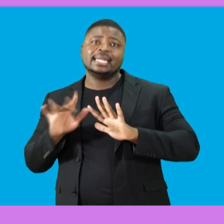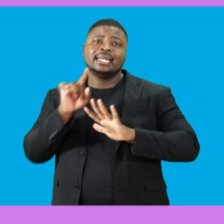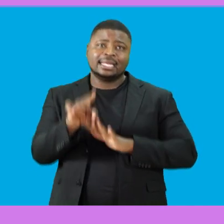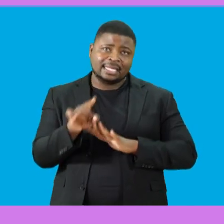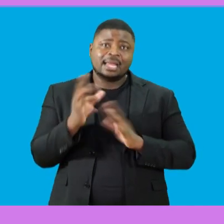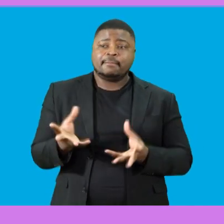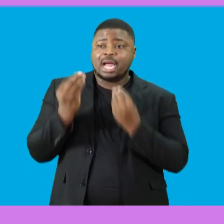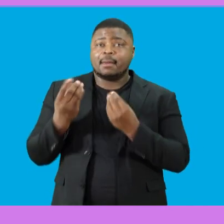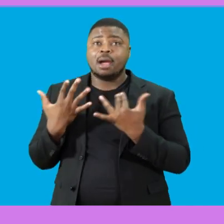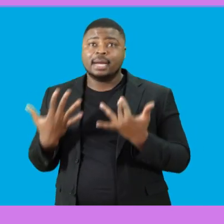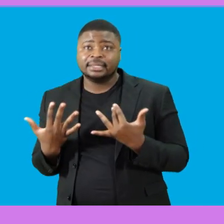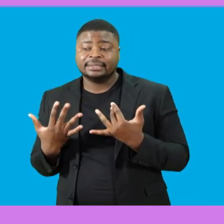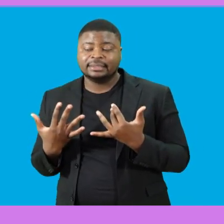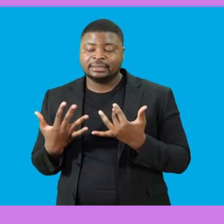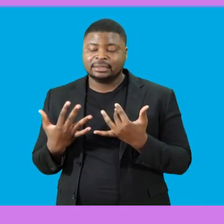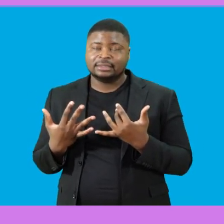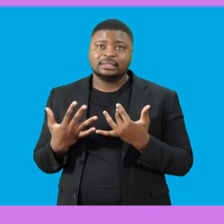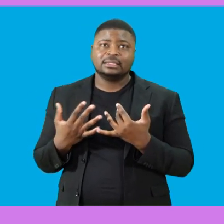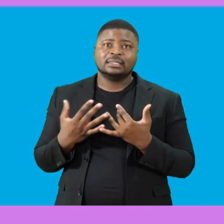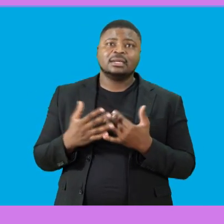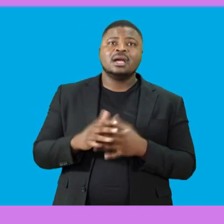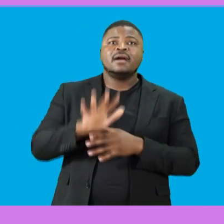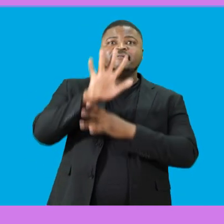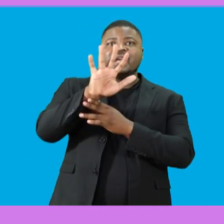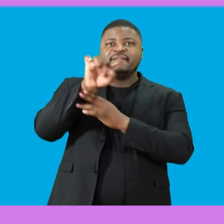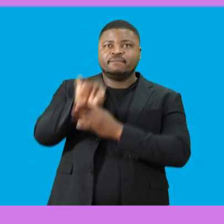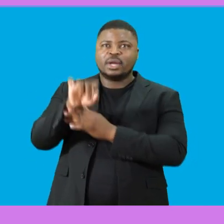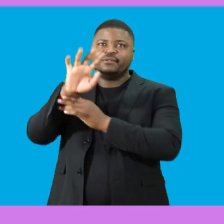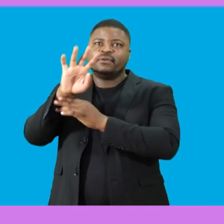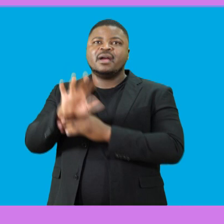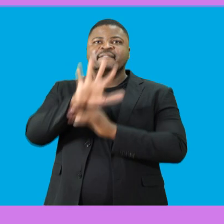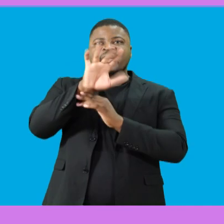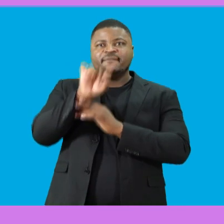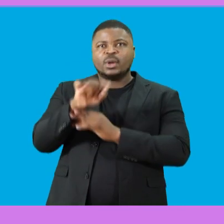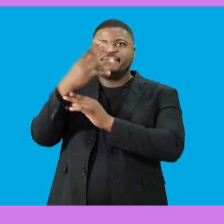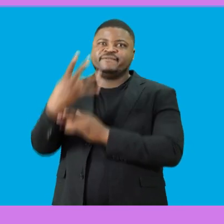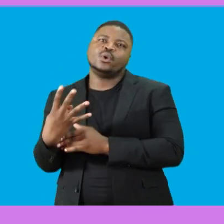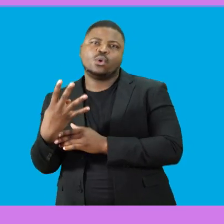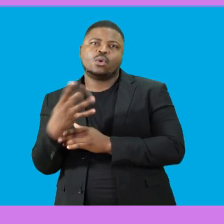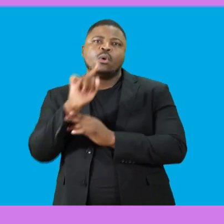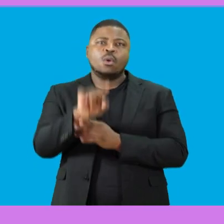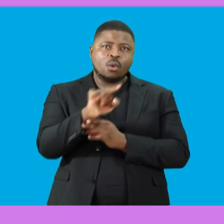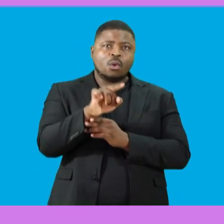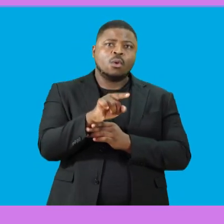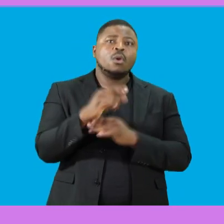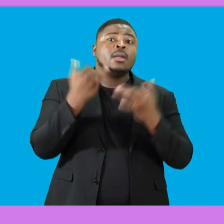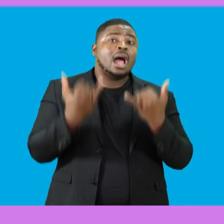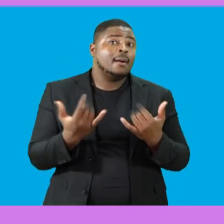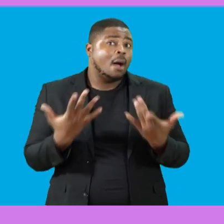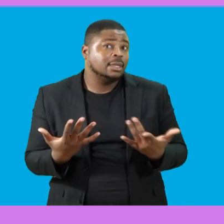54 divided by 10, it gives us a value of 5.4. So we've got the mean value